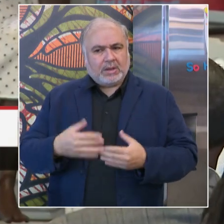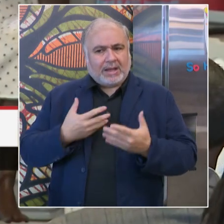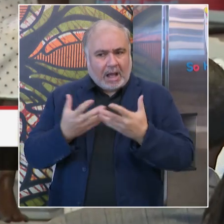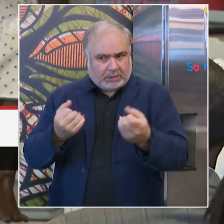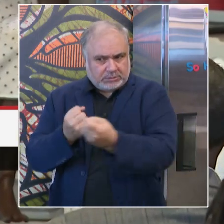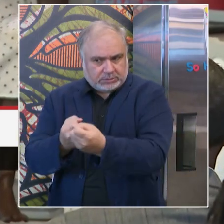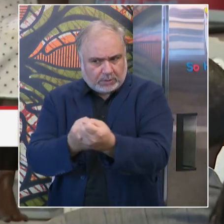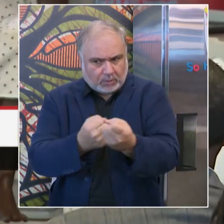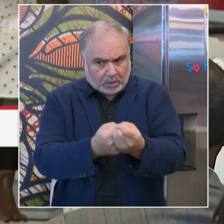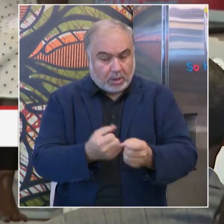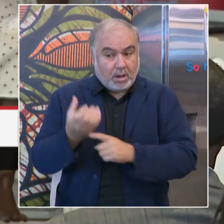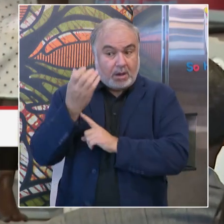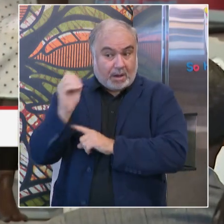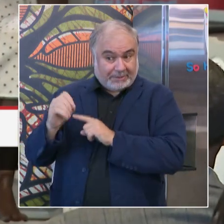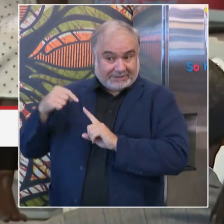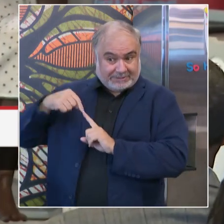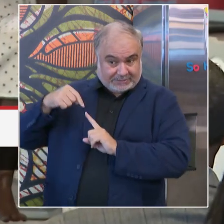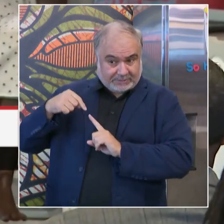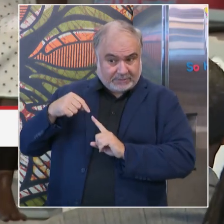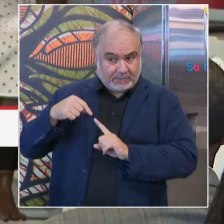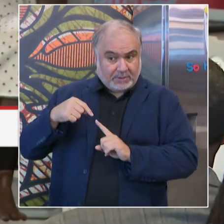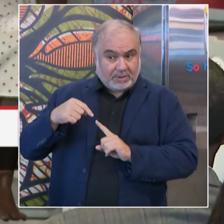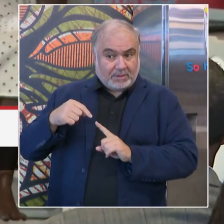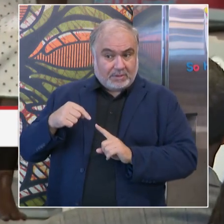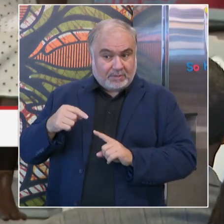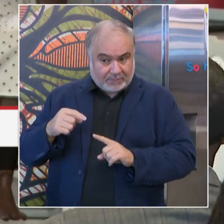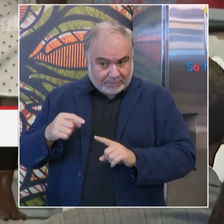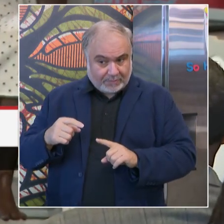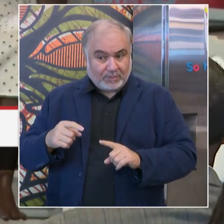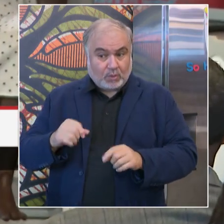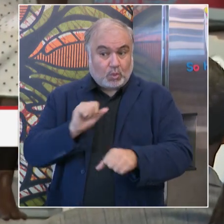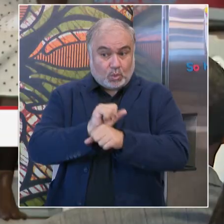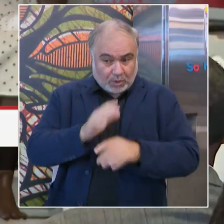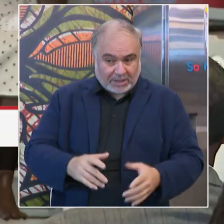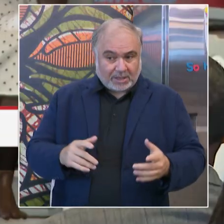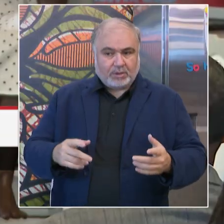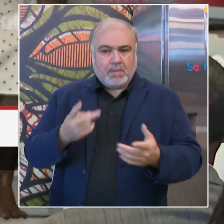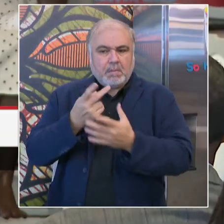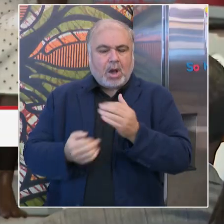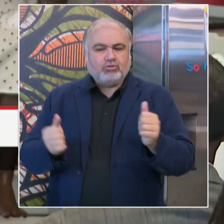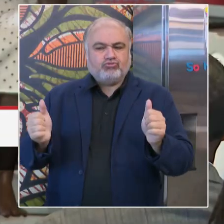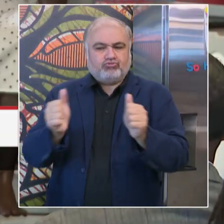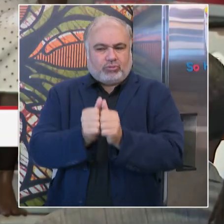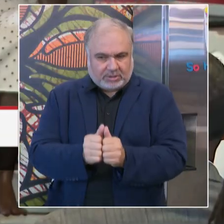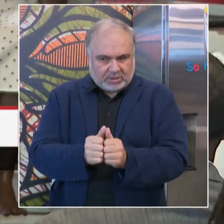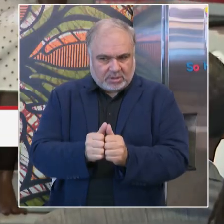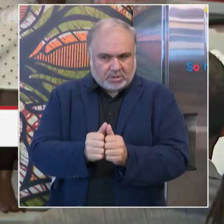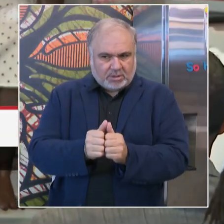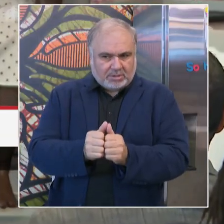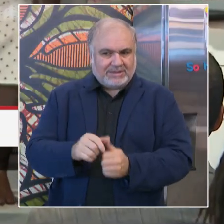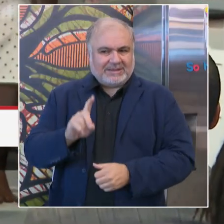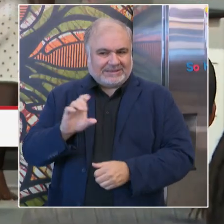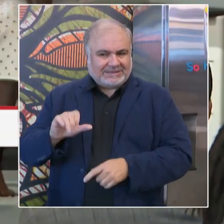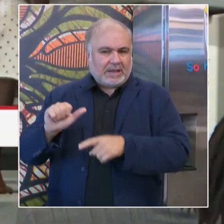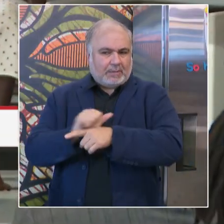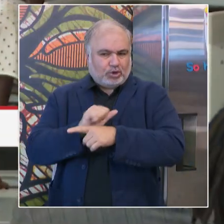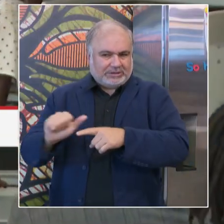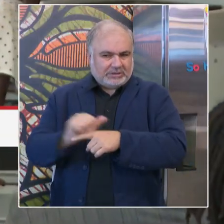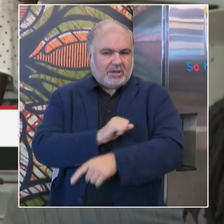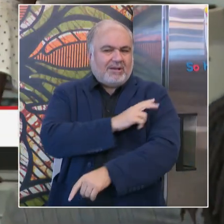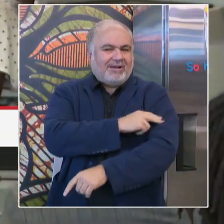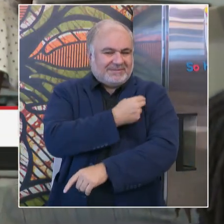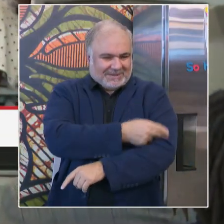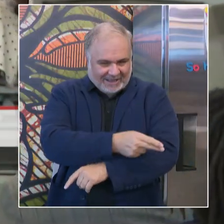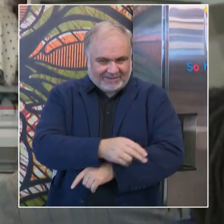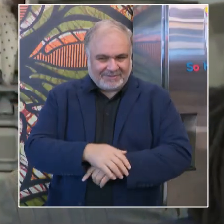journeys together. We are proud to support the apprentices registered through the DC Hospital Association for DC HEAL. I couldn't be more excited about